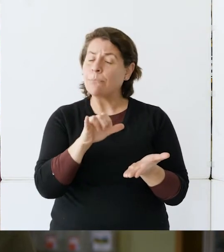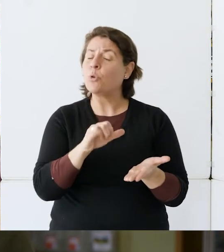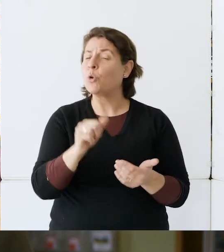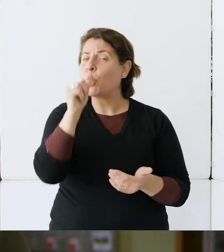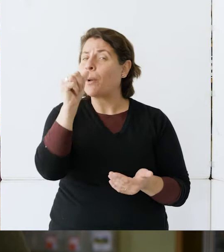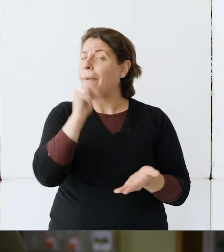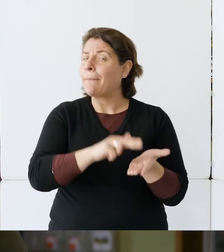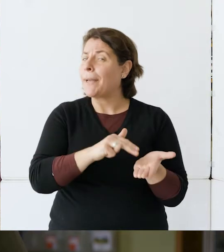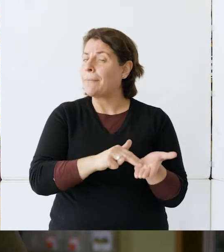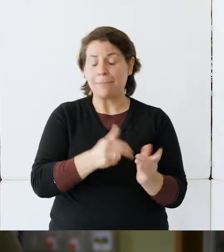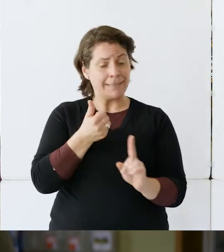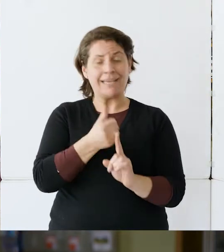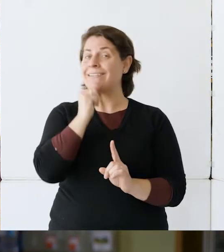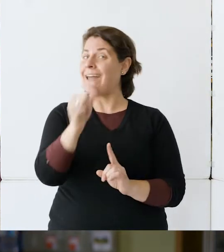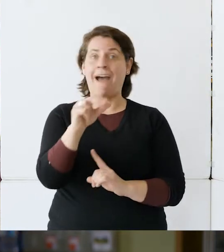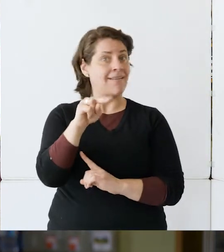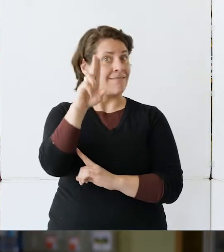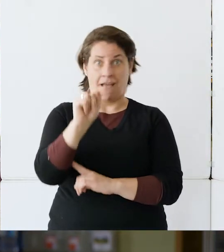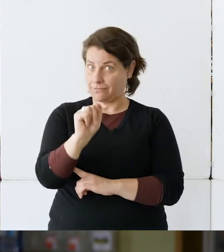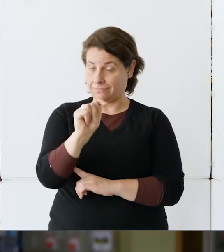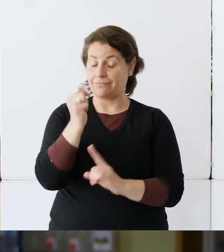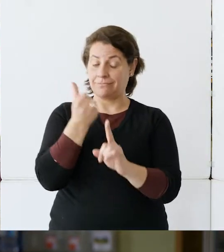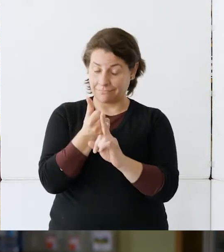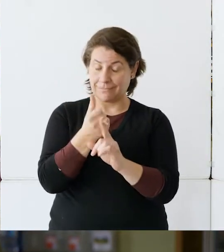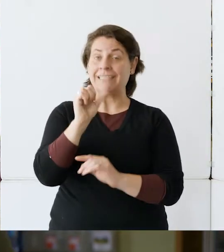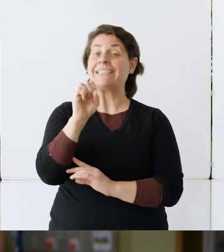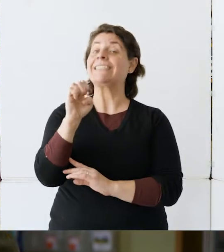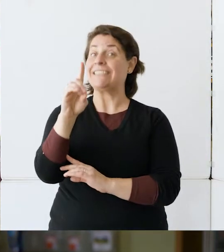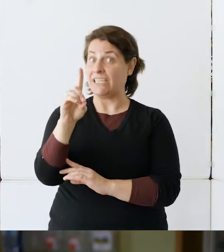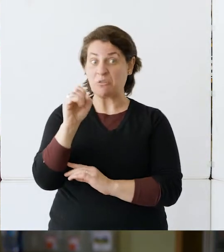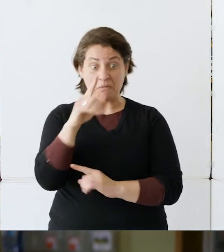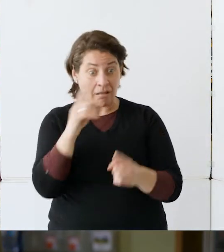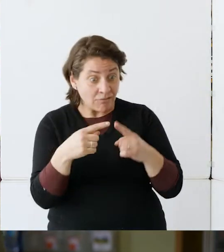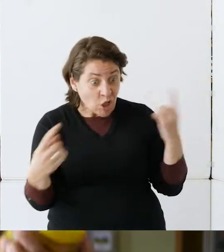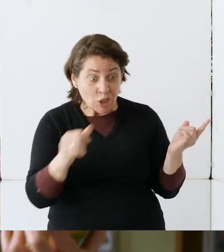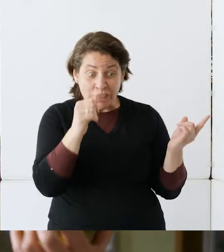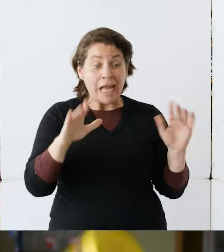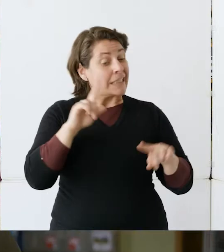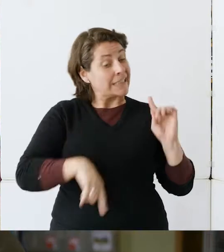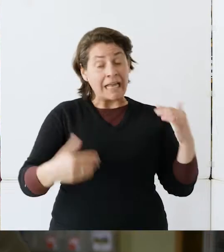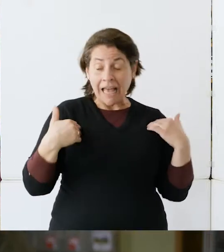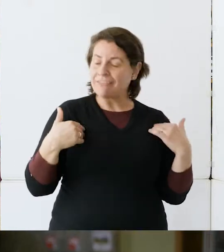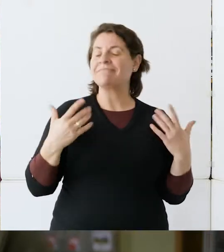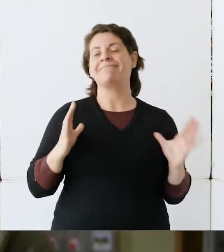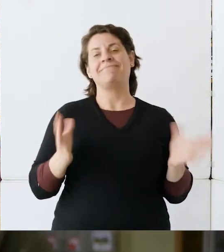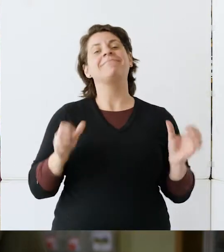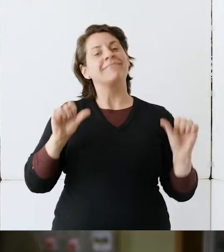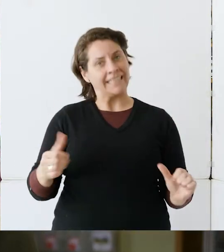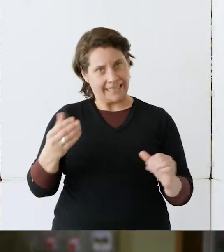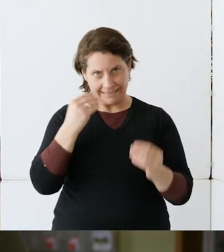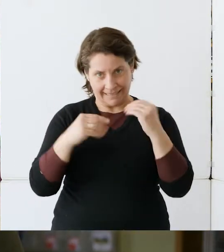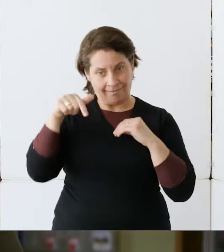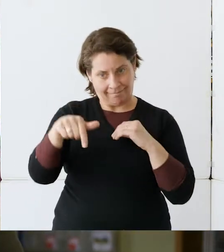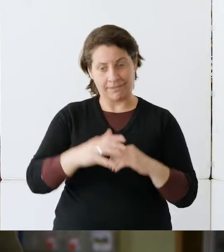alternative. And it tastes very similar. So we need 1 cup of sunflower seed butter.